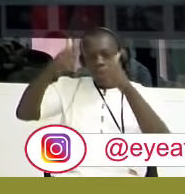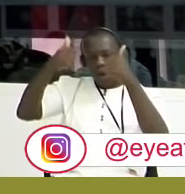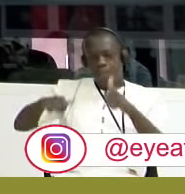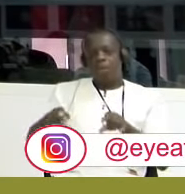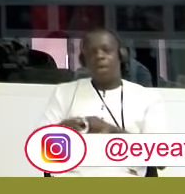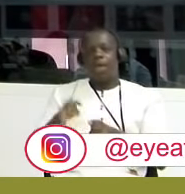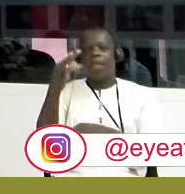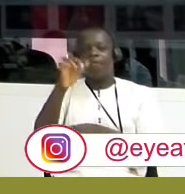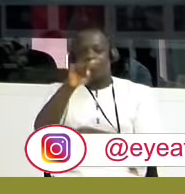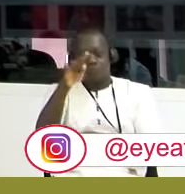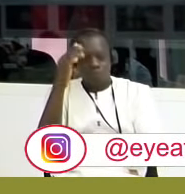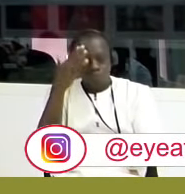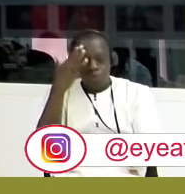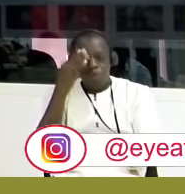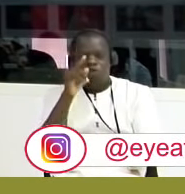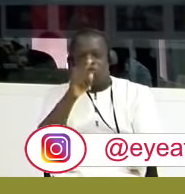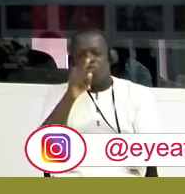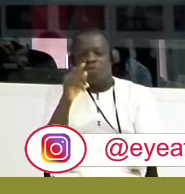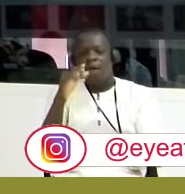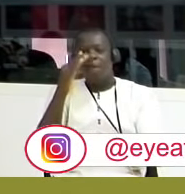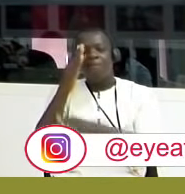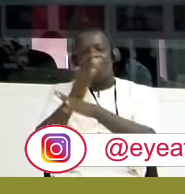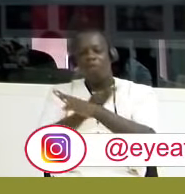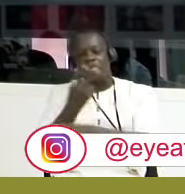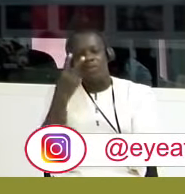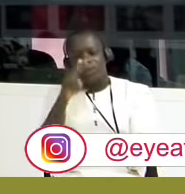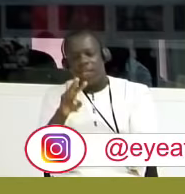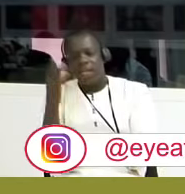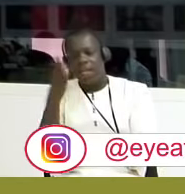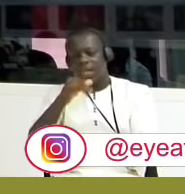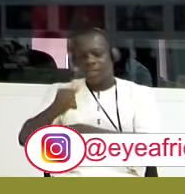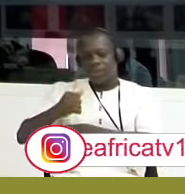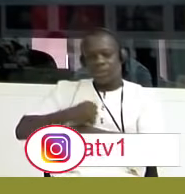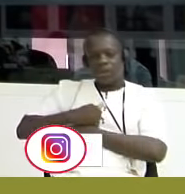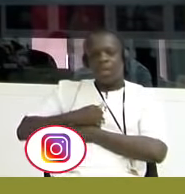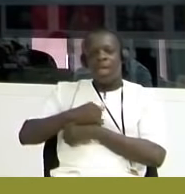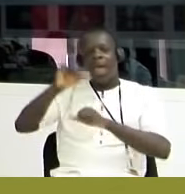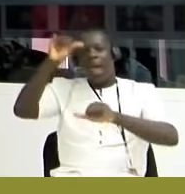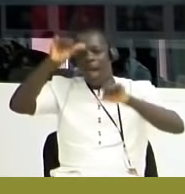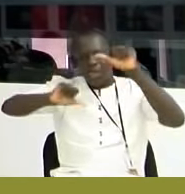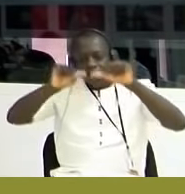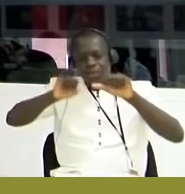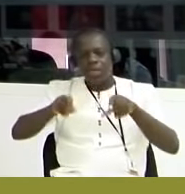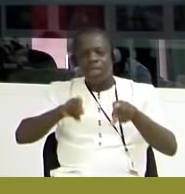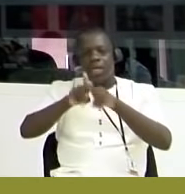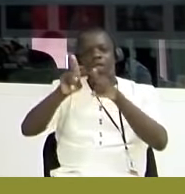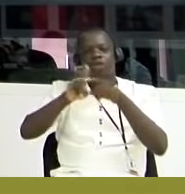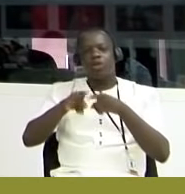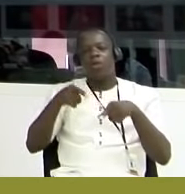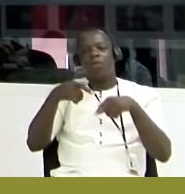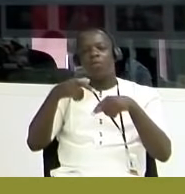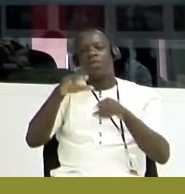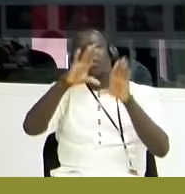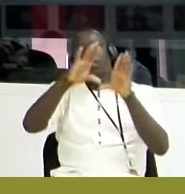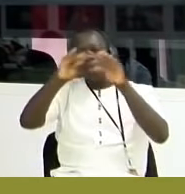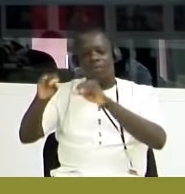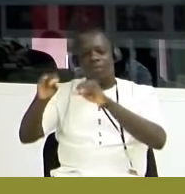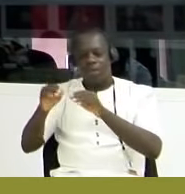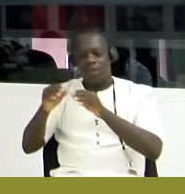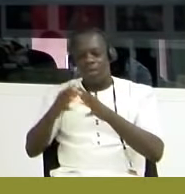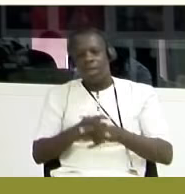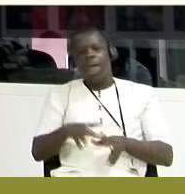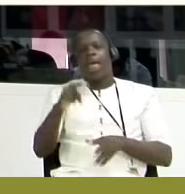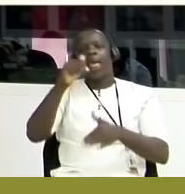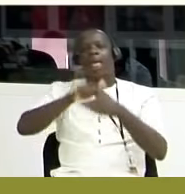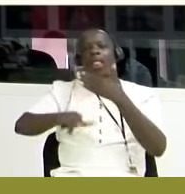assessment in relation to events such as those? Under normal circumstances, the criminal intelligence